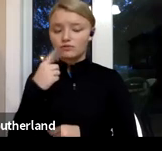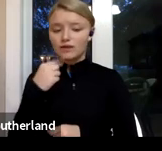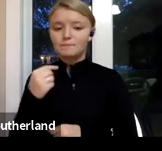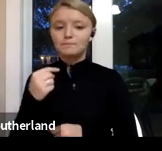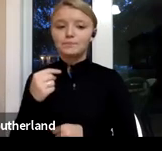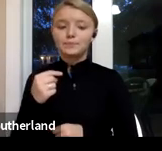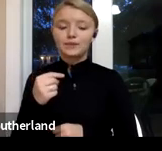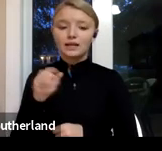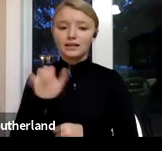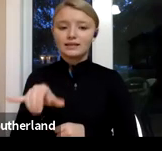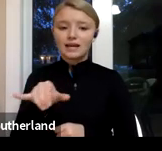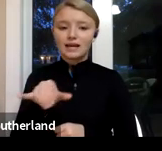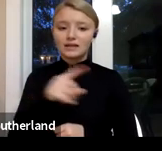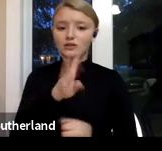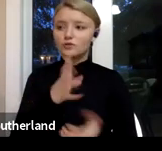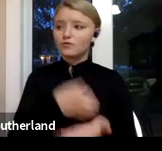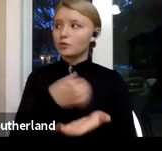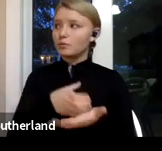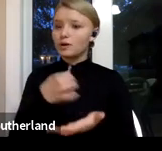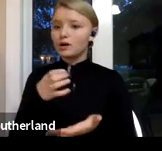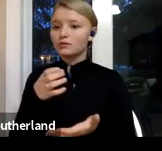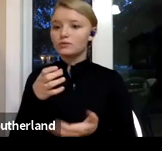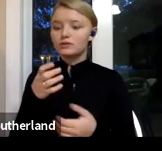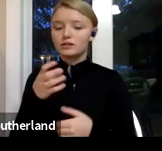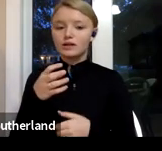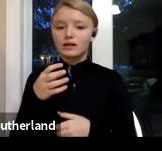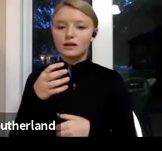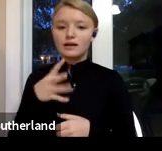that is the 4 bottles and then the 30 pack.